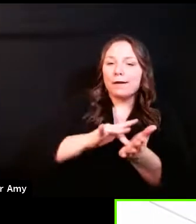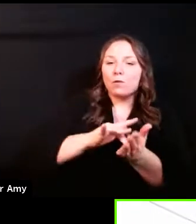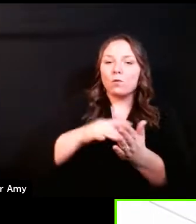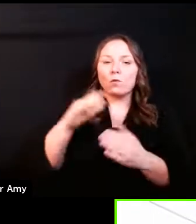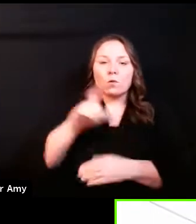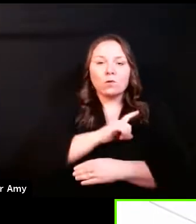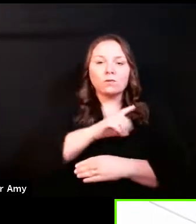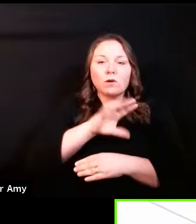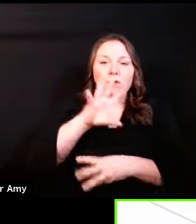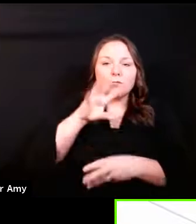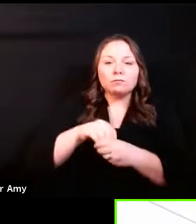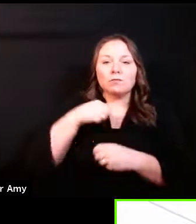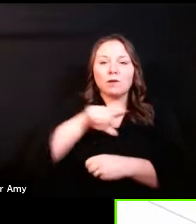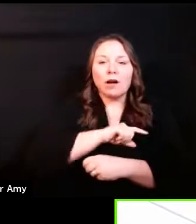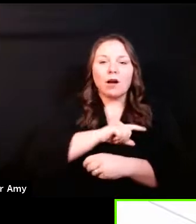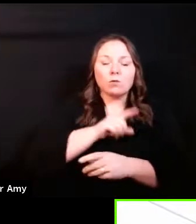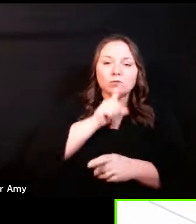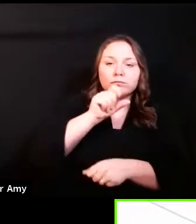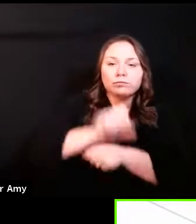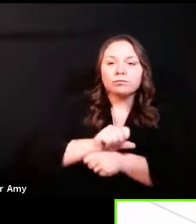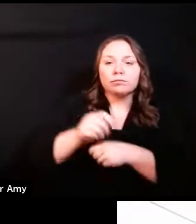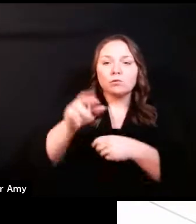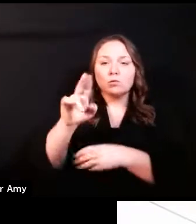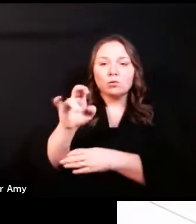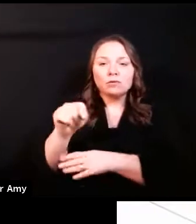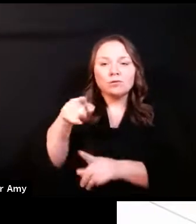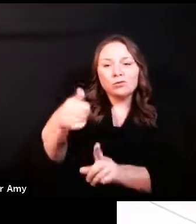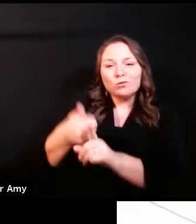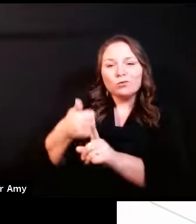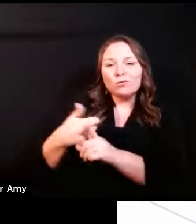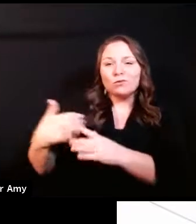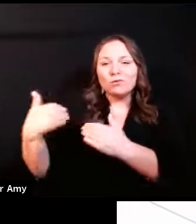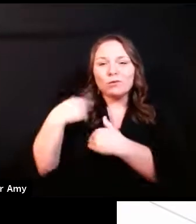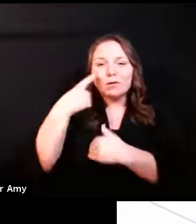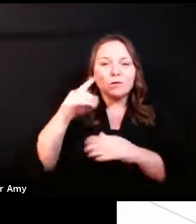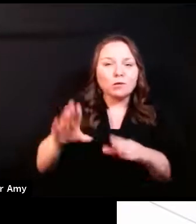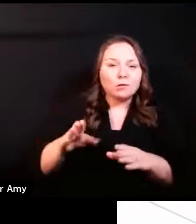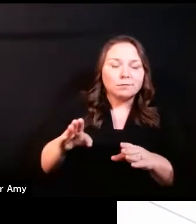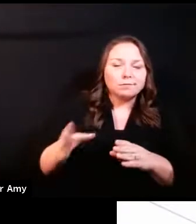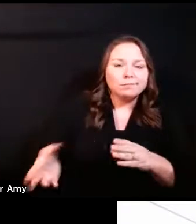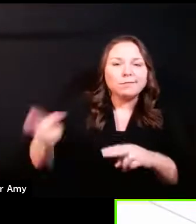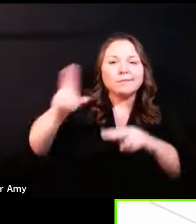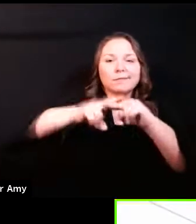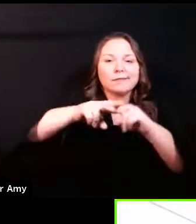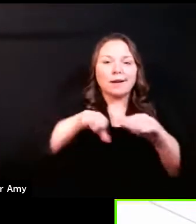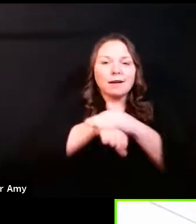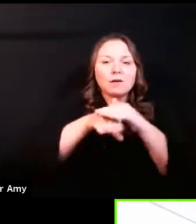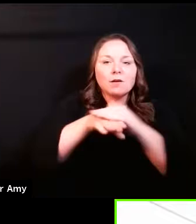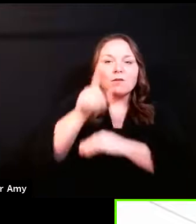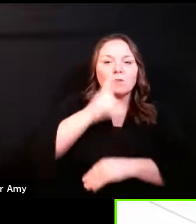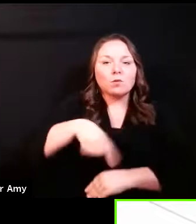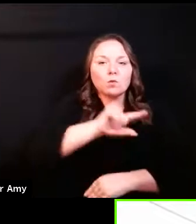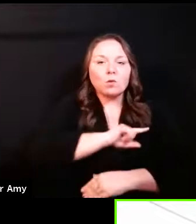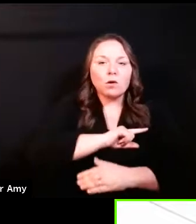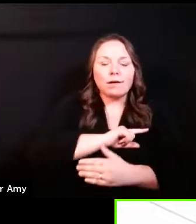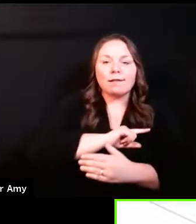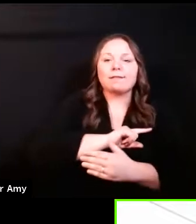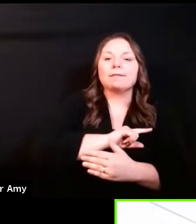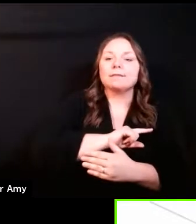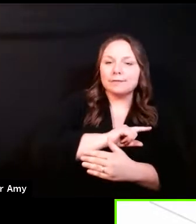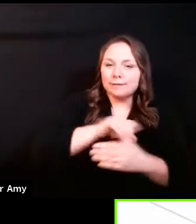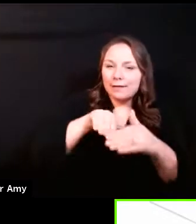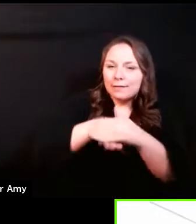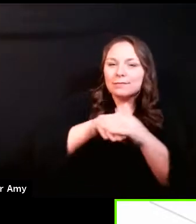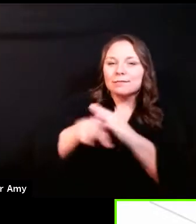Unit. As Chief Medical Officer, Dr. Varghese is responsible for increasing access to quality medicine for low-income and uninsured